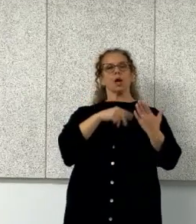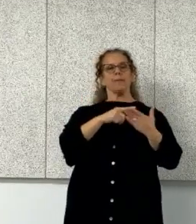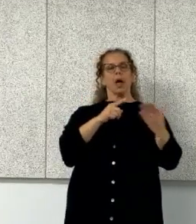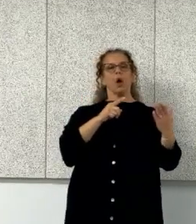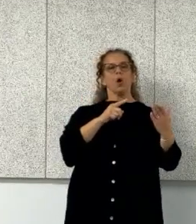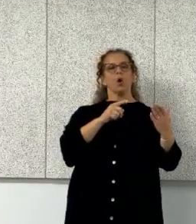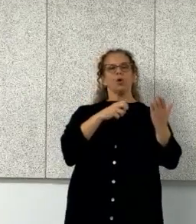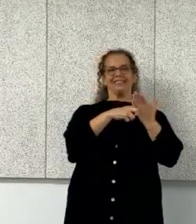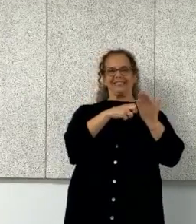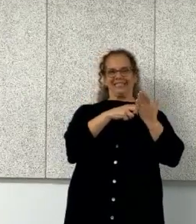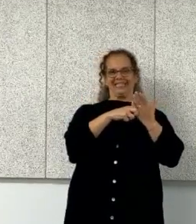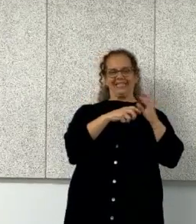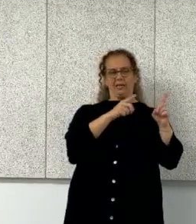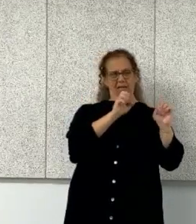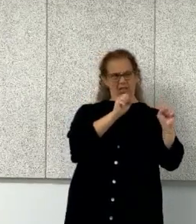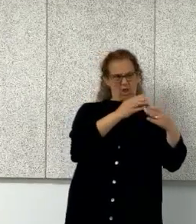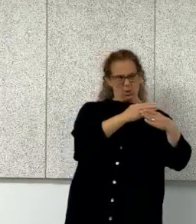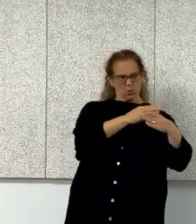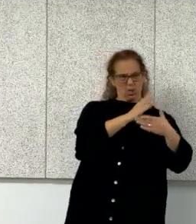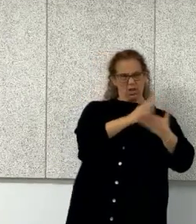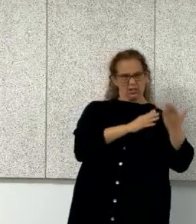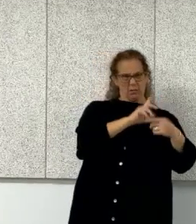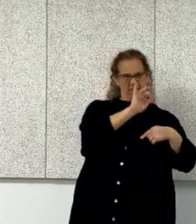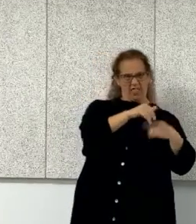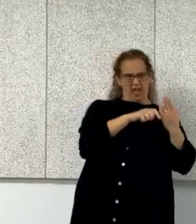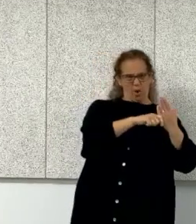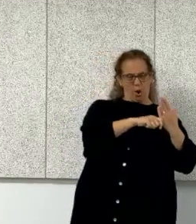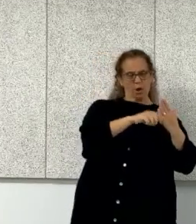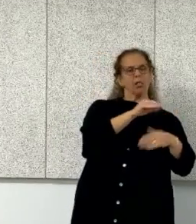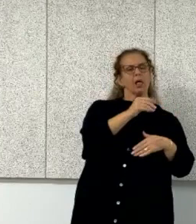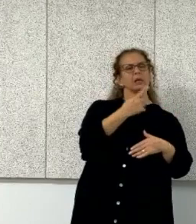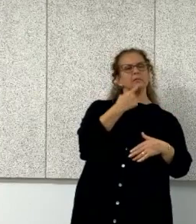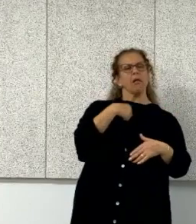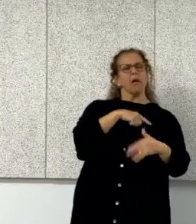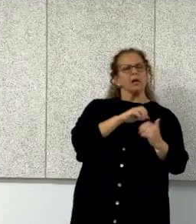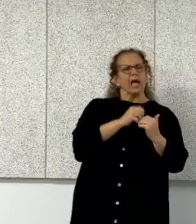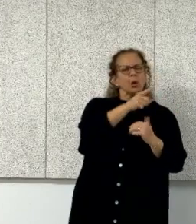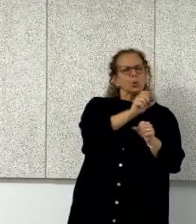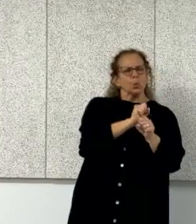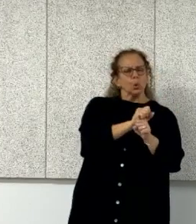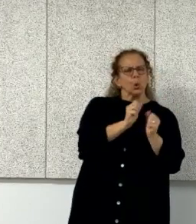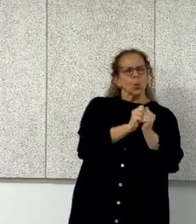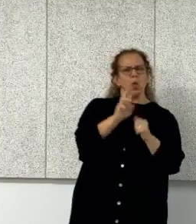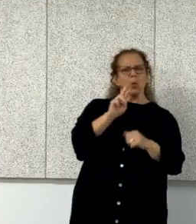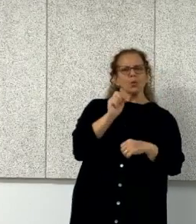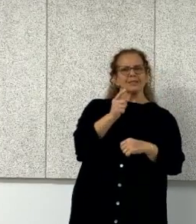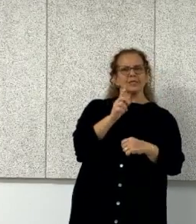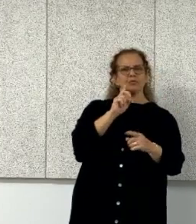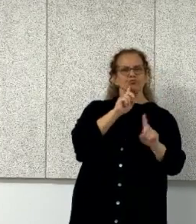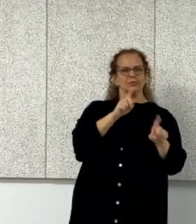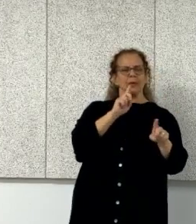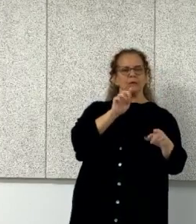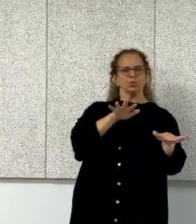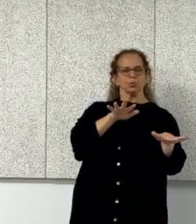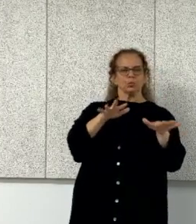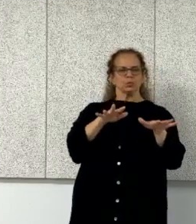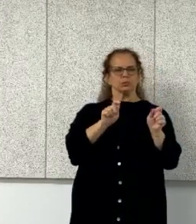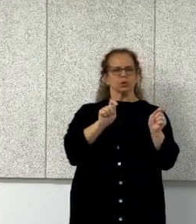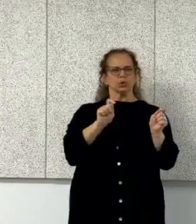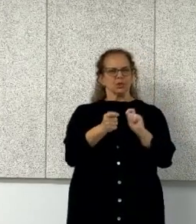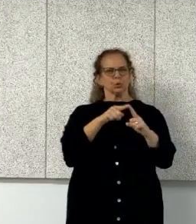share the highlights of that piece and tell us how you're working with organizations to respond to shifts in audience behavior.